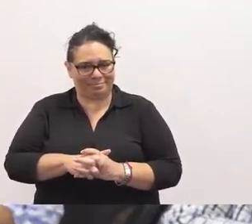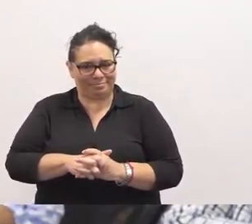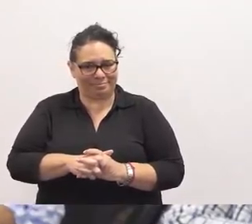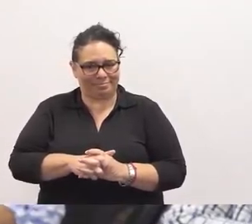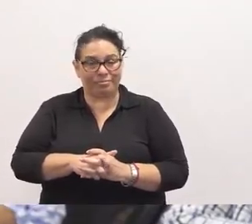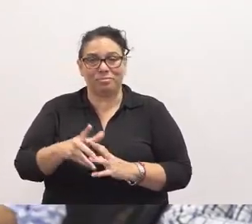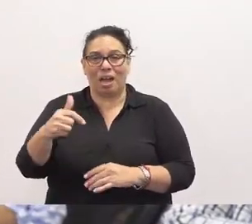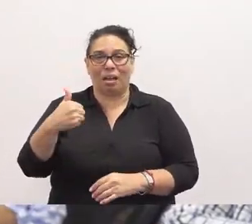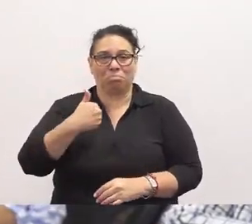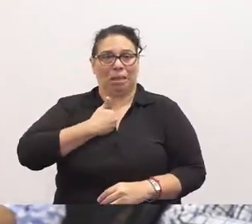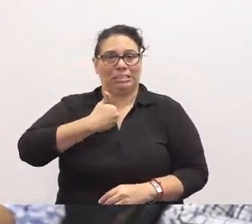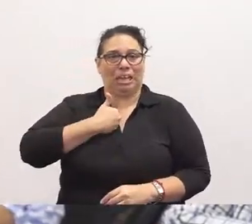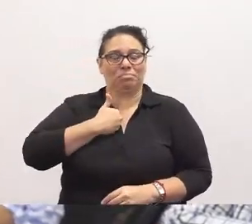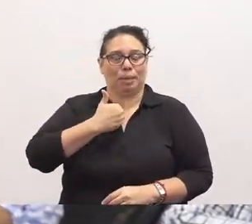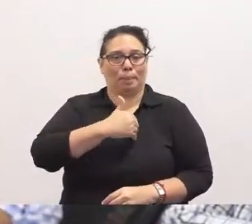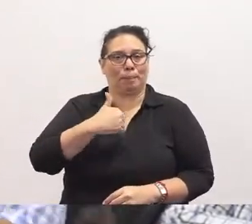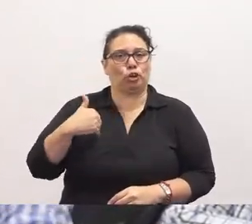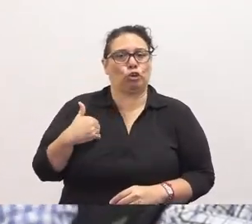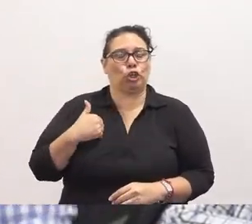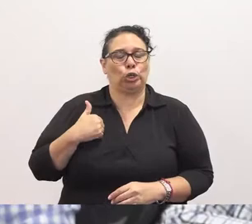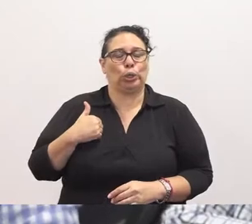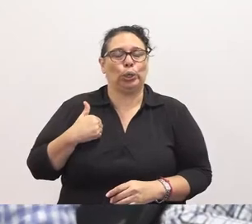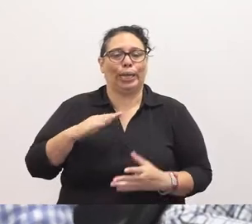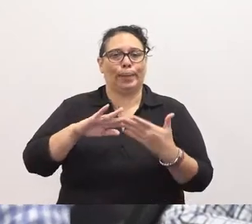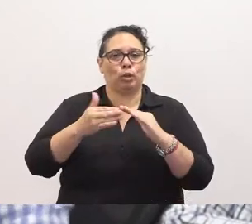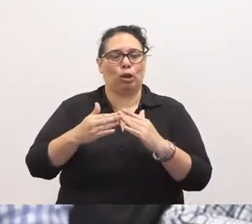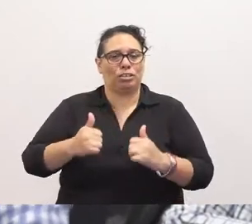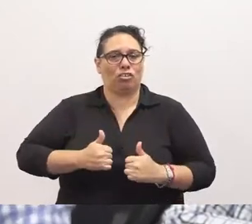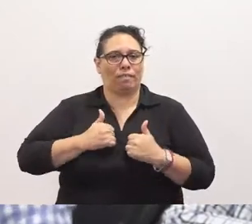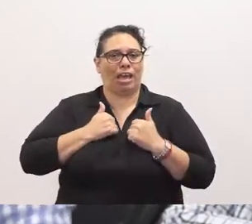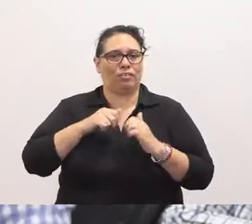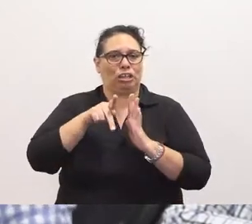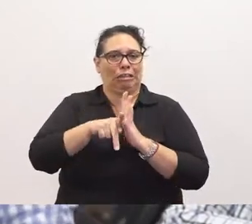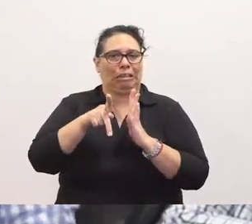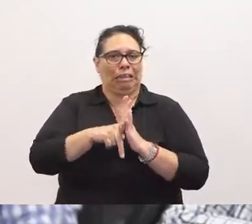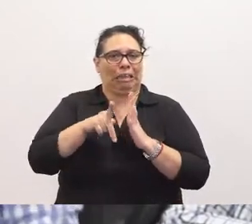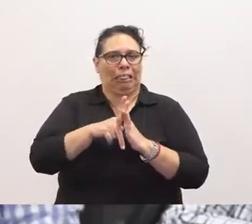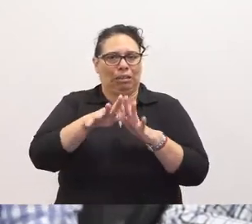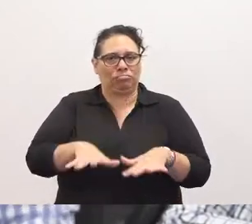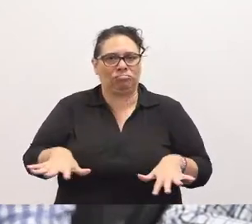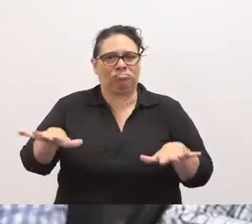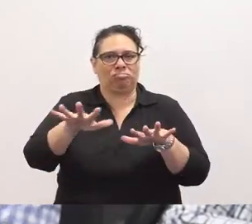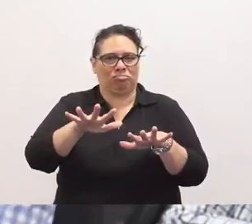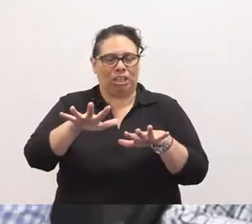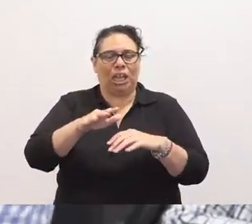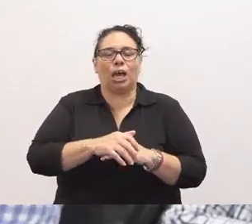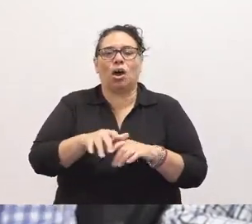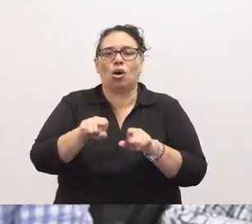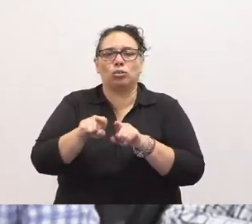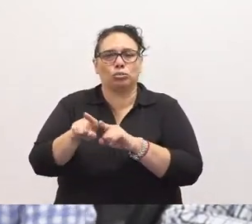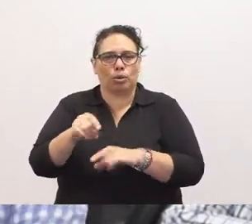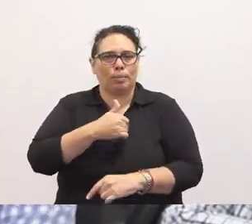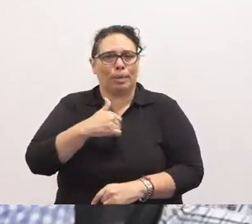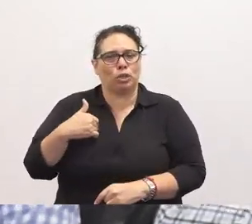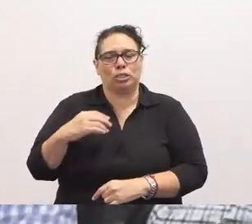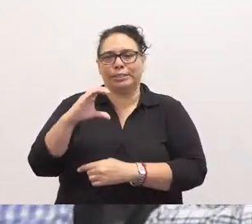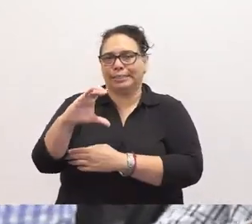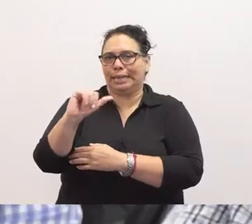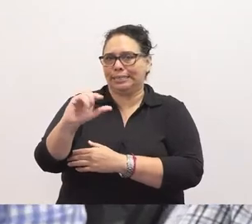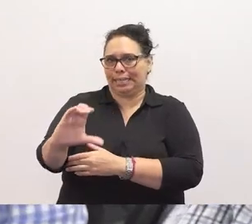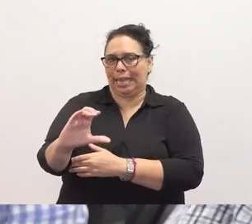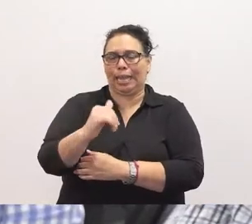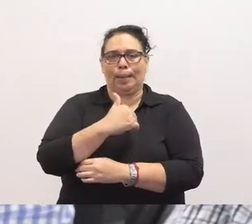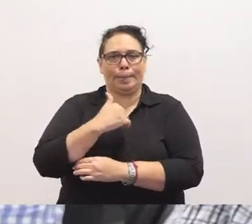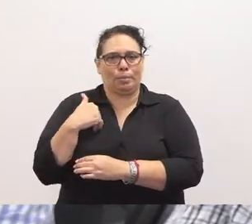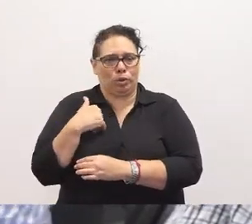I am a member of the community, and I am a survivor of the killing fields, and I am also a member of the CAC and